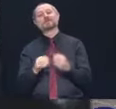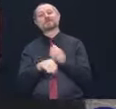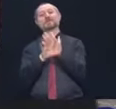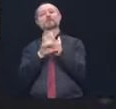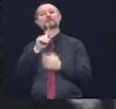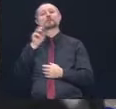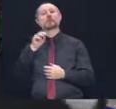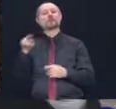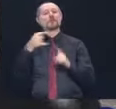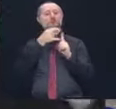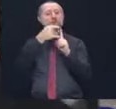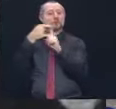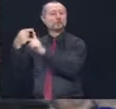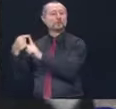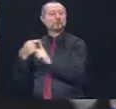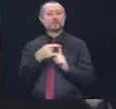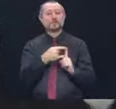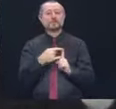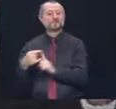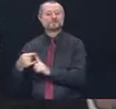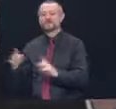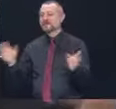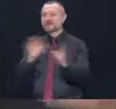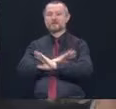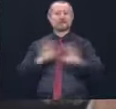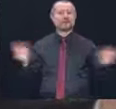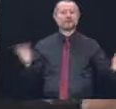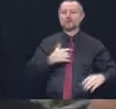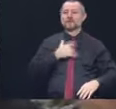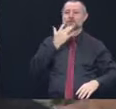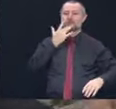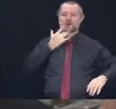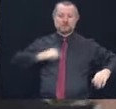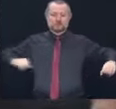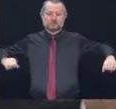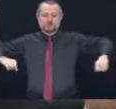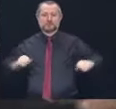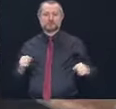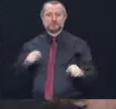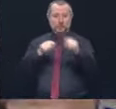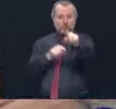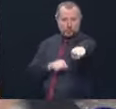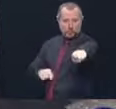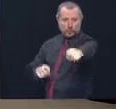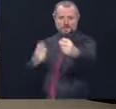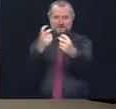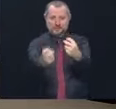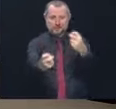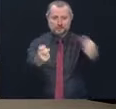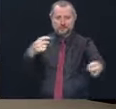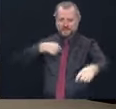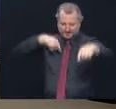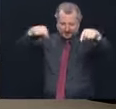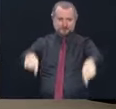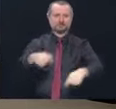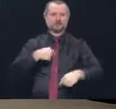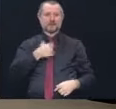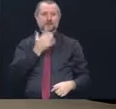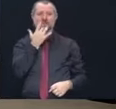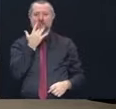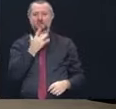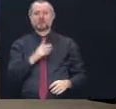No Zoom. I like there's something about feeling each other's presence on Thanksgiving. About New York City